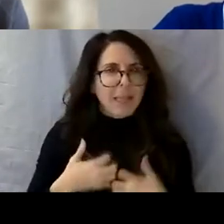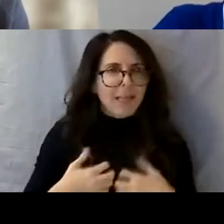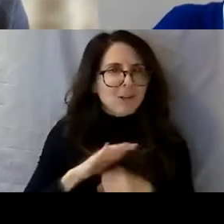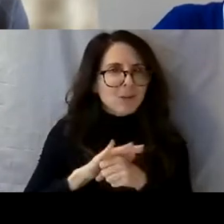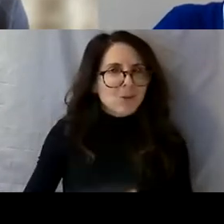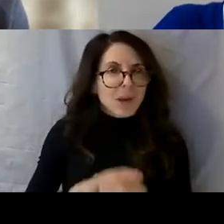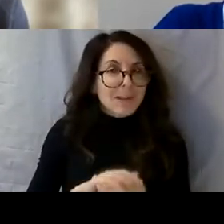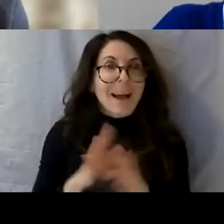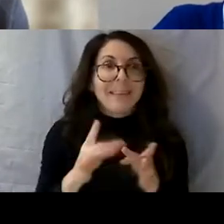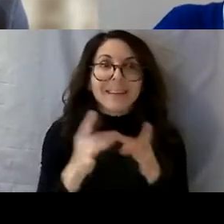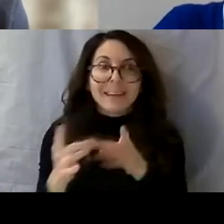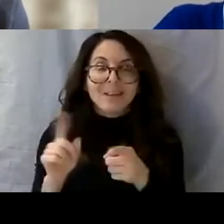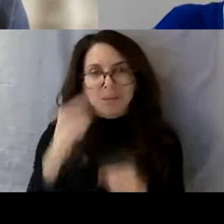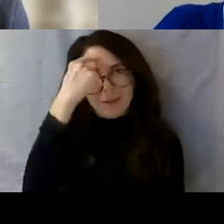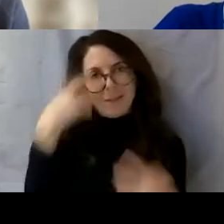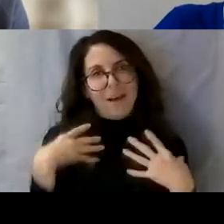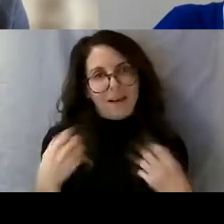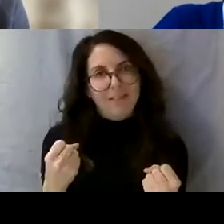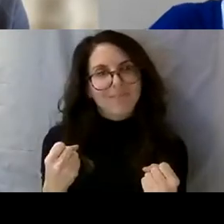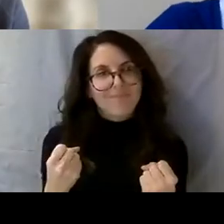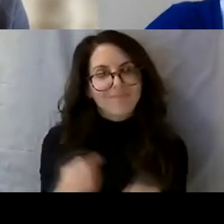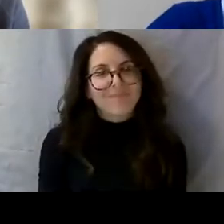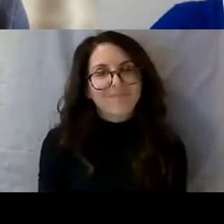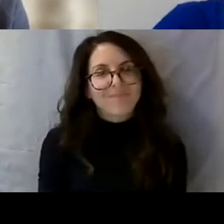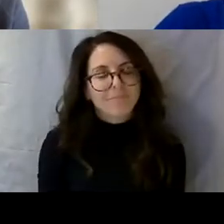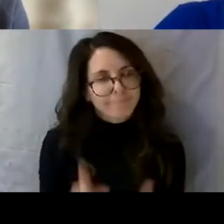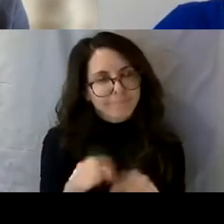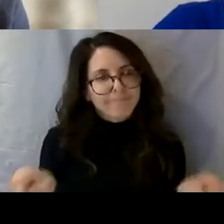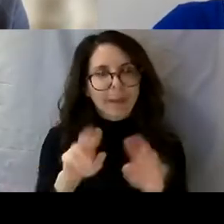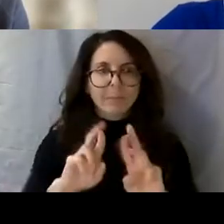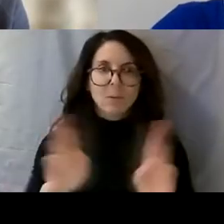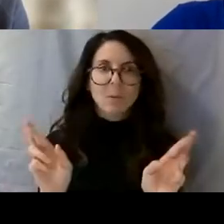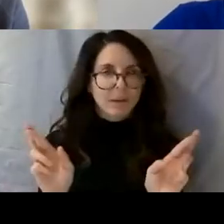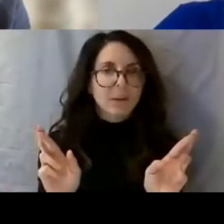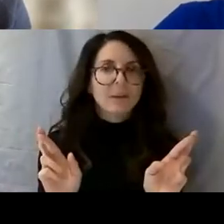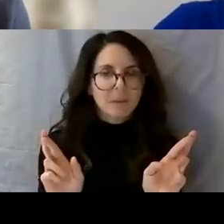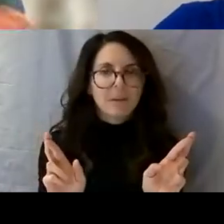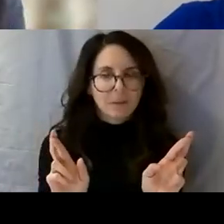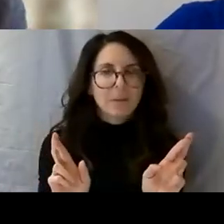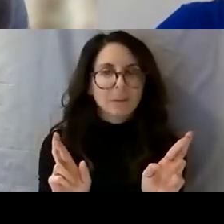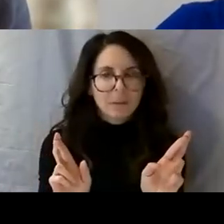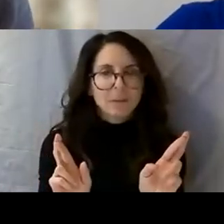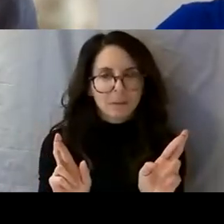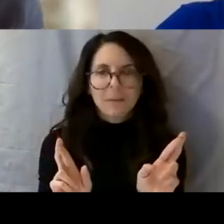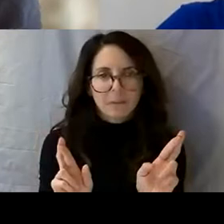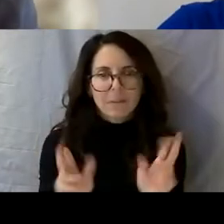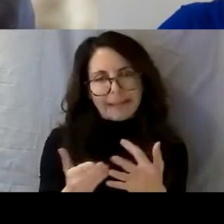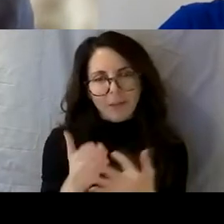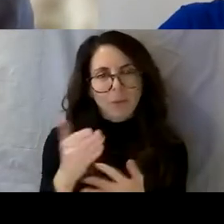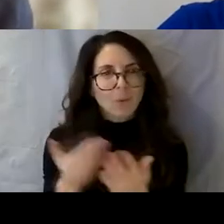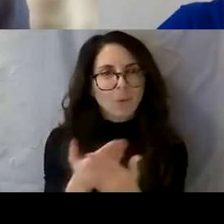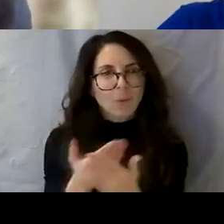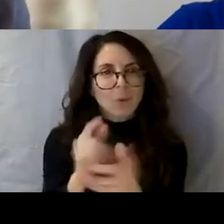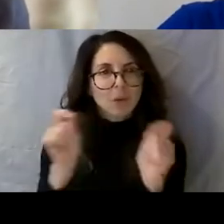and how we will need to equip ourselves better to deal with this. The current